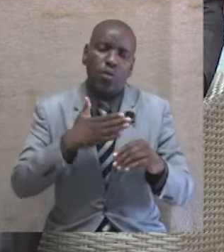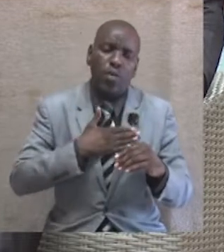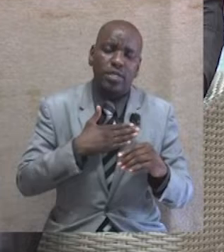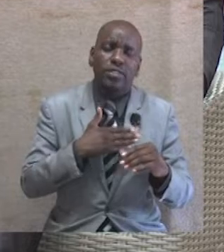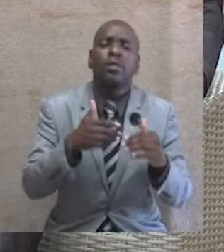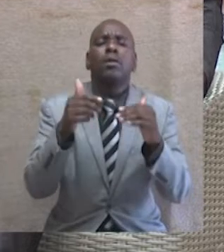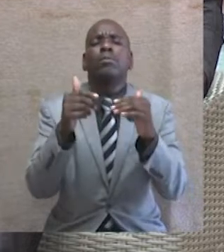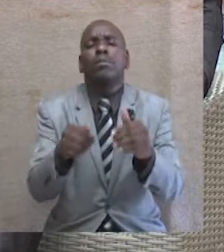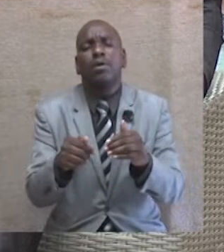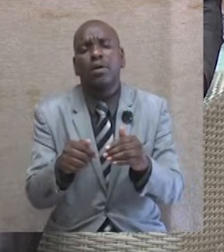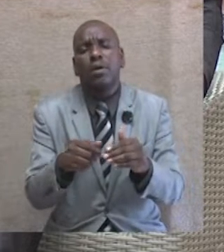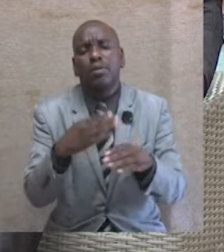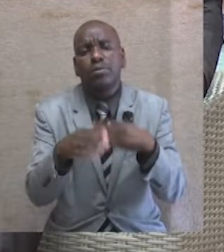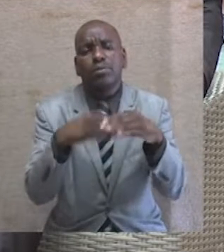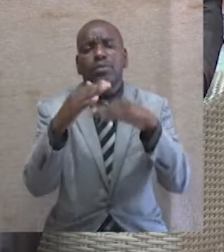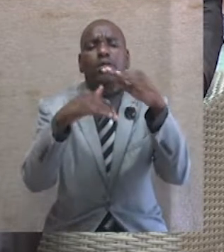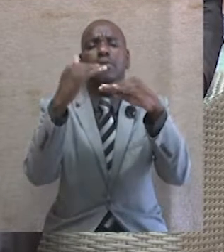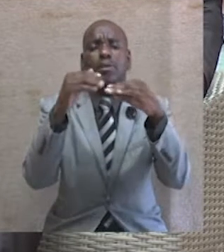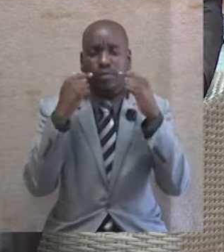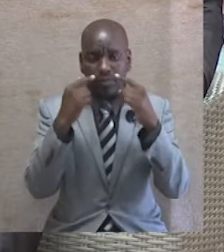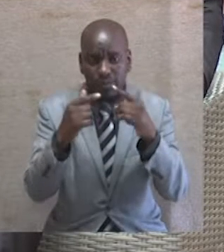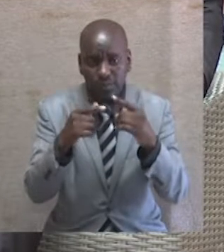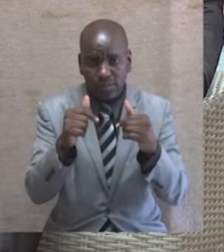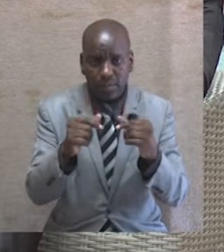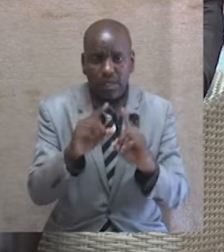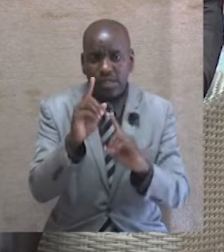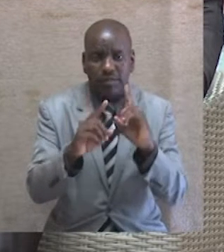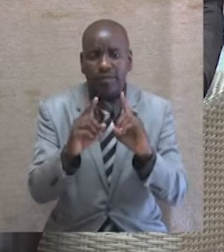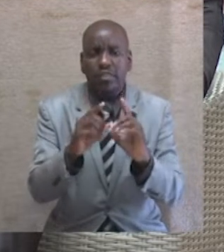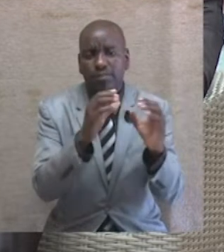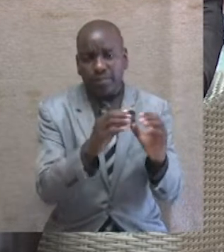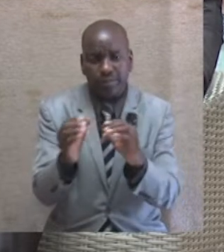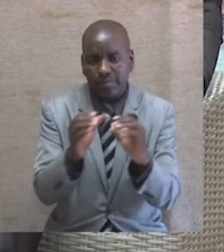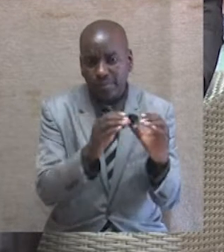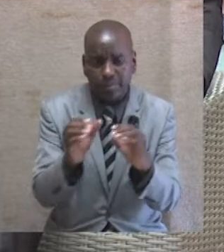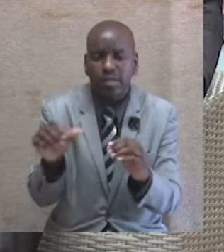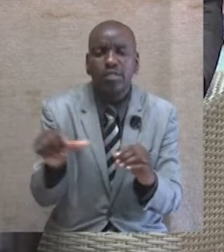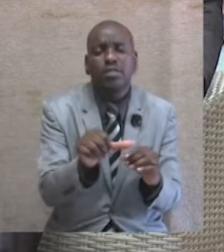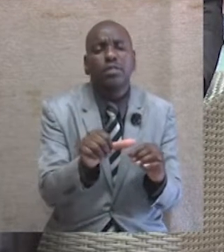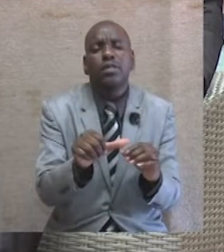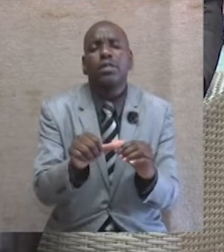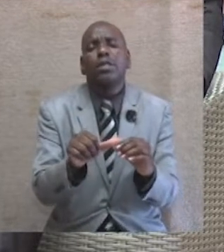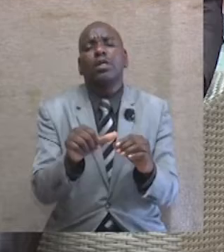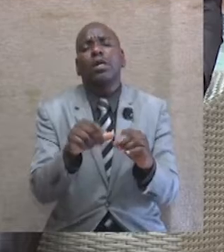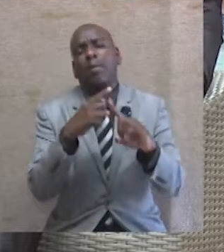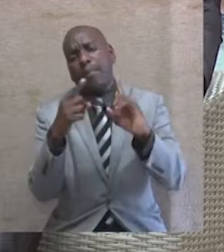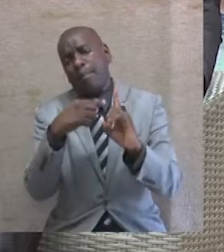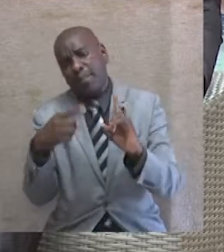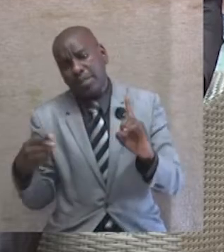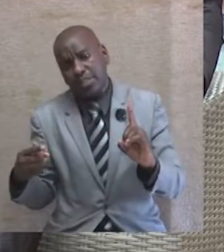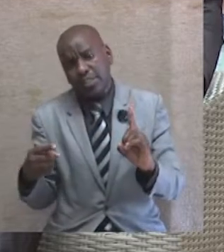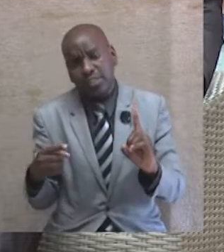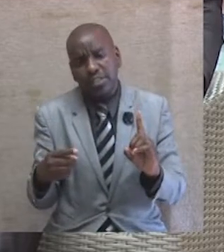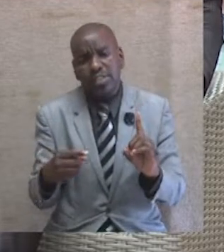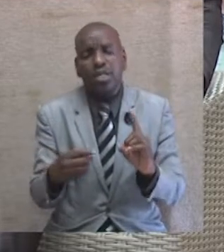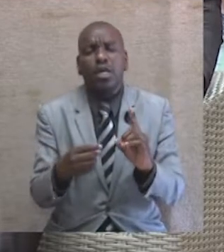is required. Maybe that we can term as a movement building approach, whereby relevant stakeholders need to be part of this implementation. And who are these relevant We talk of the